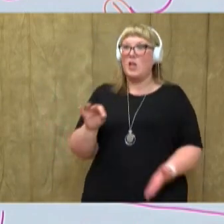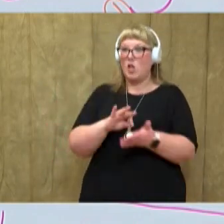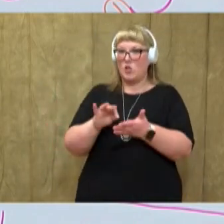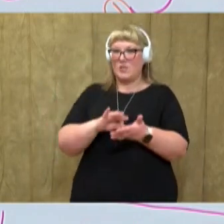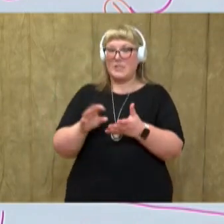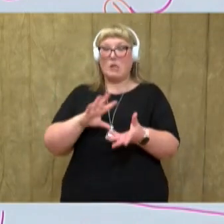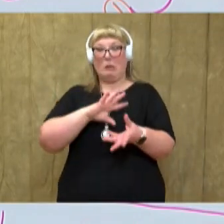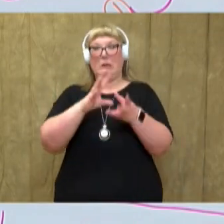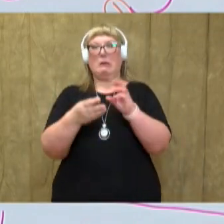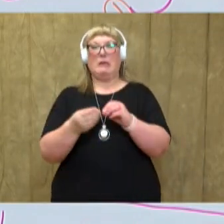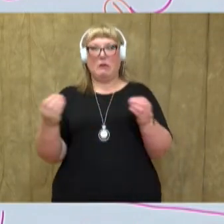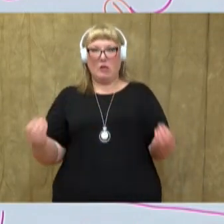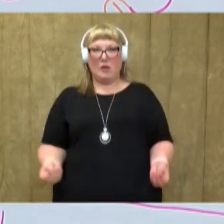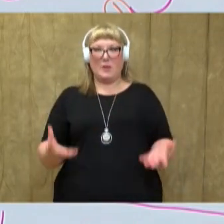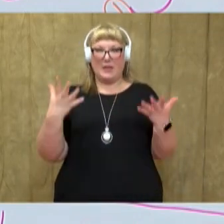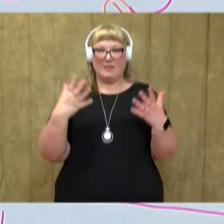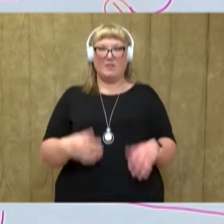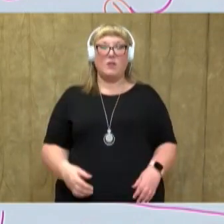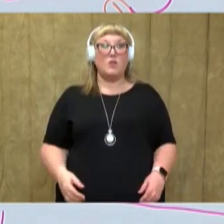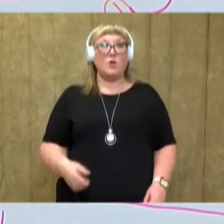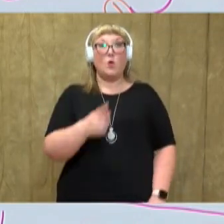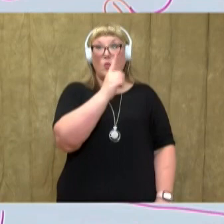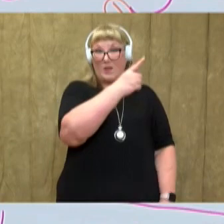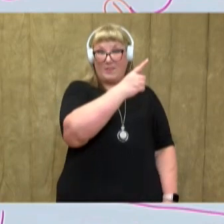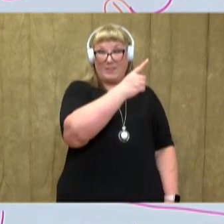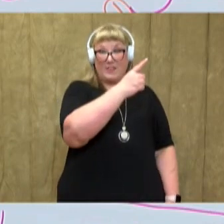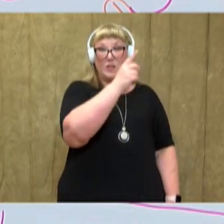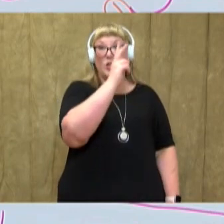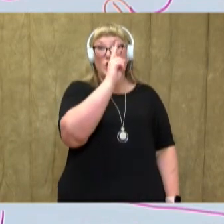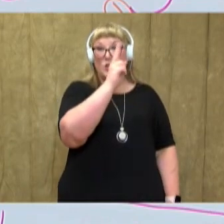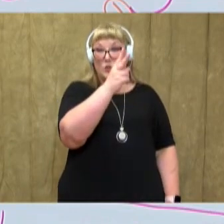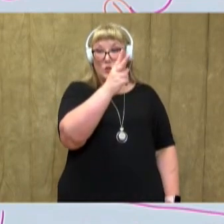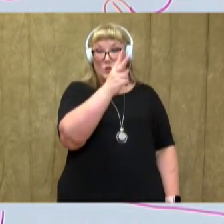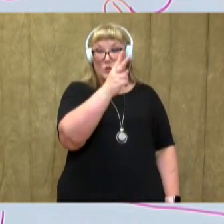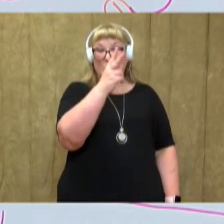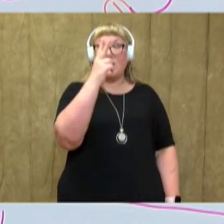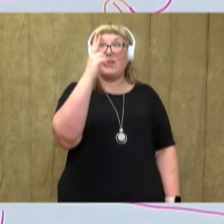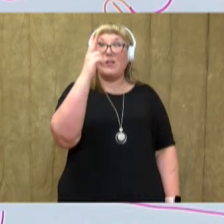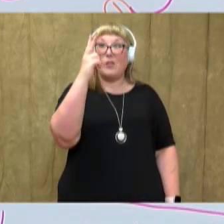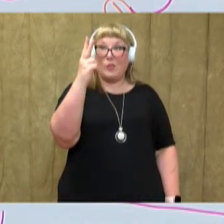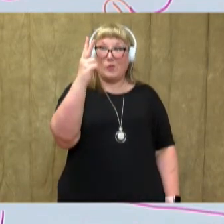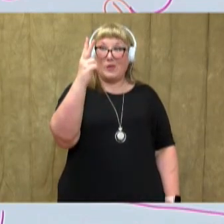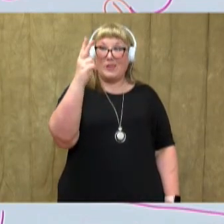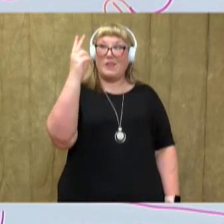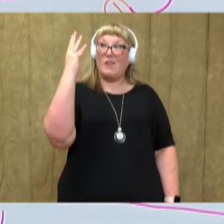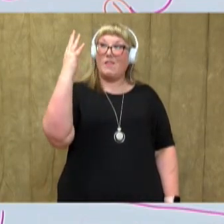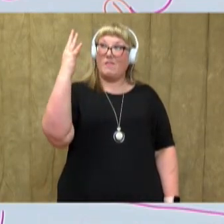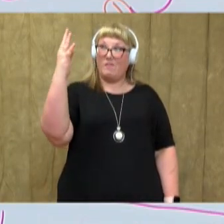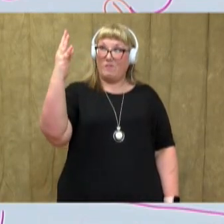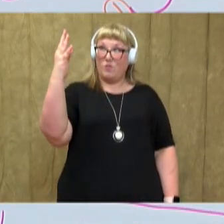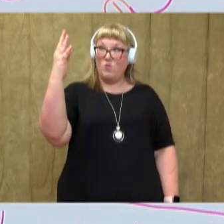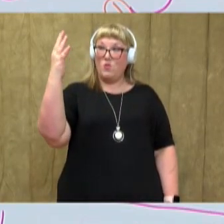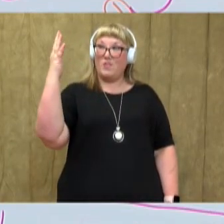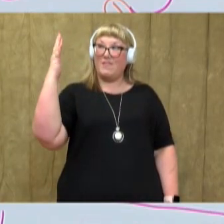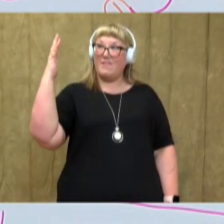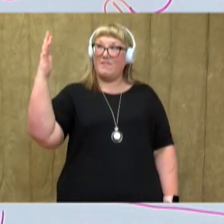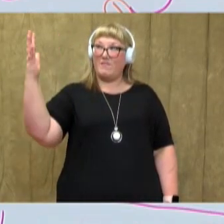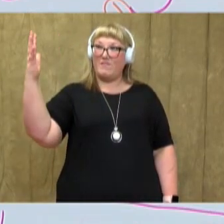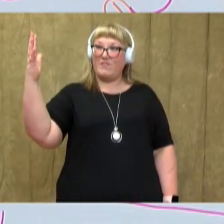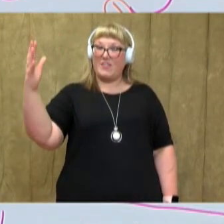count all of our dots all together. 1, 2, 3,